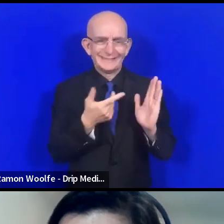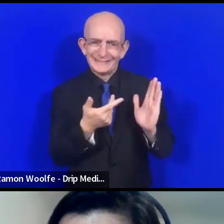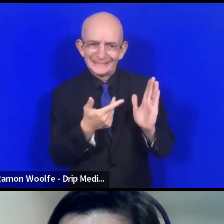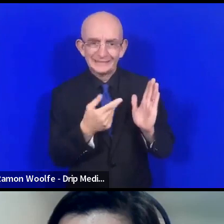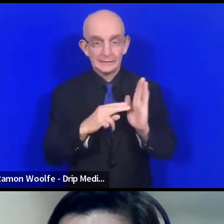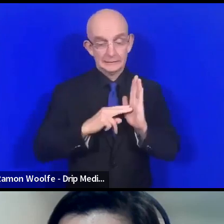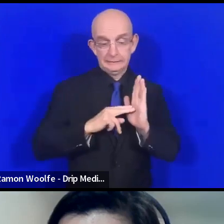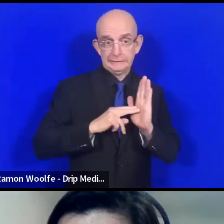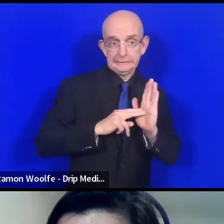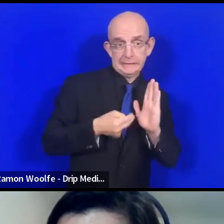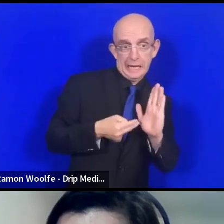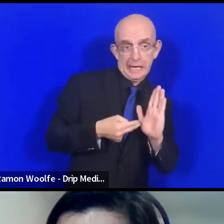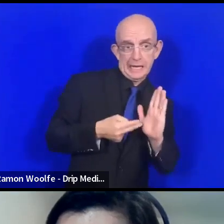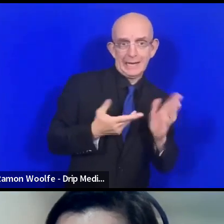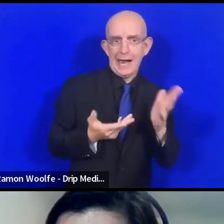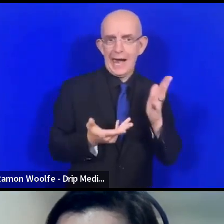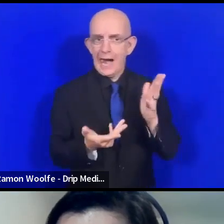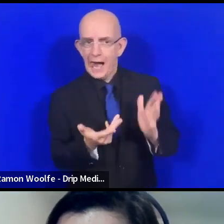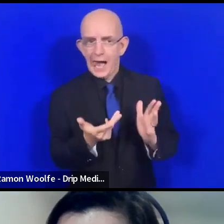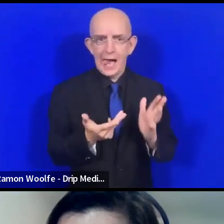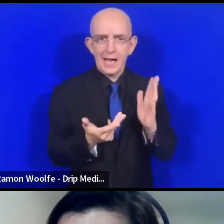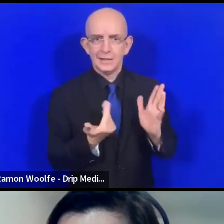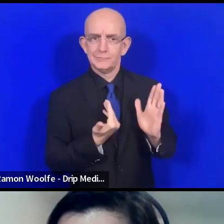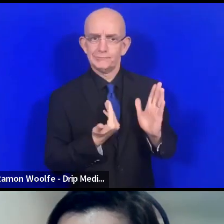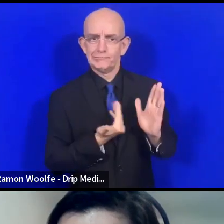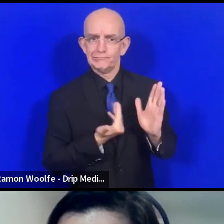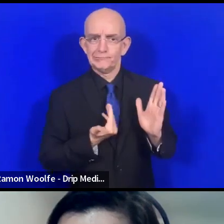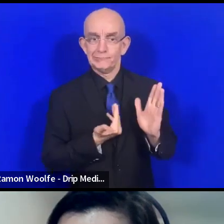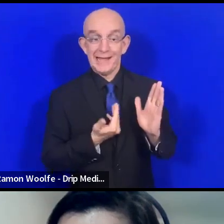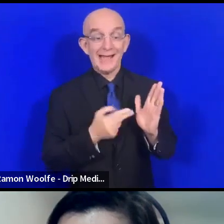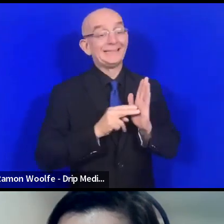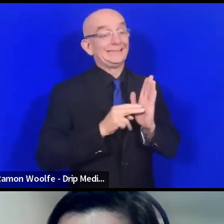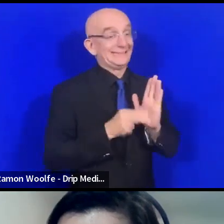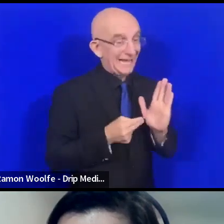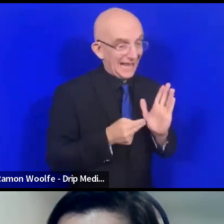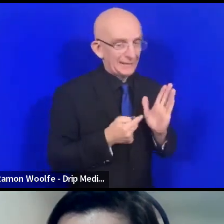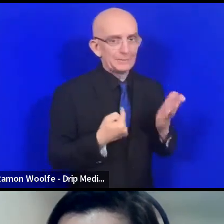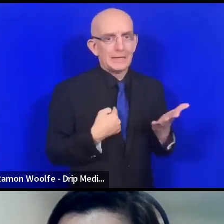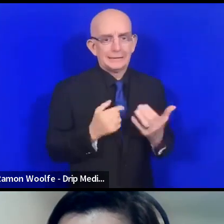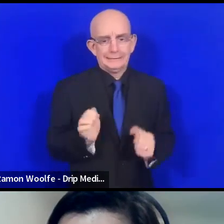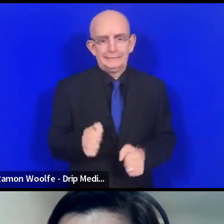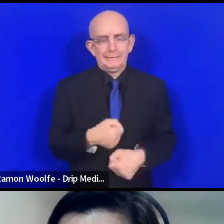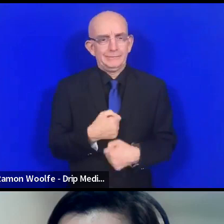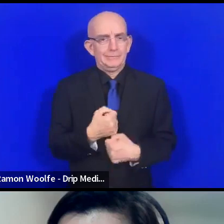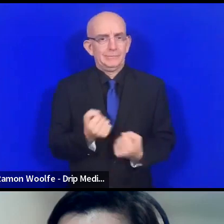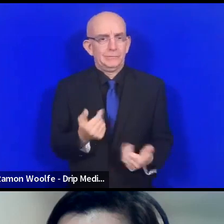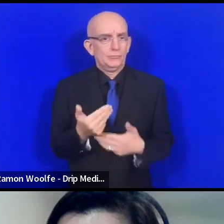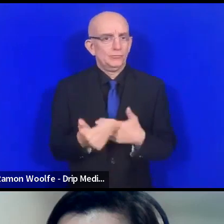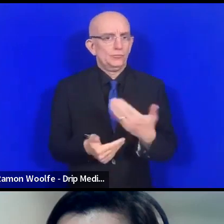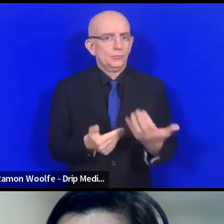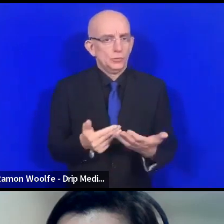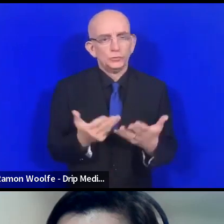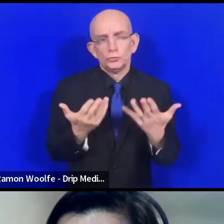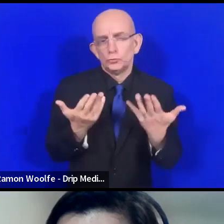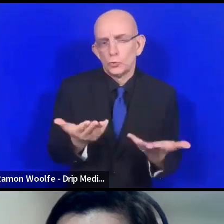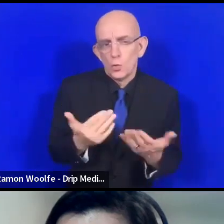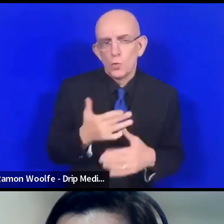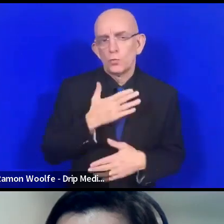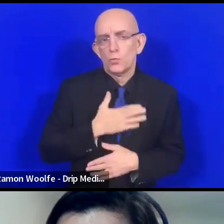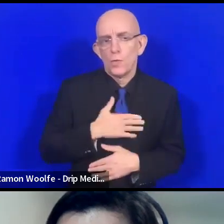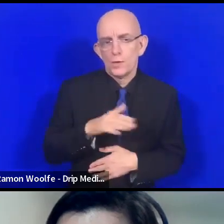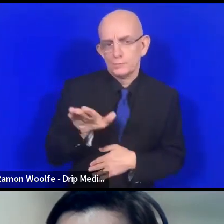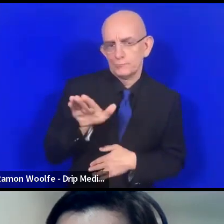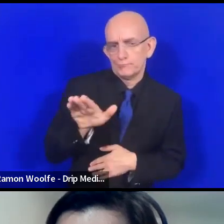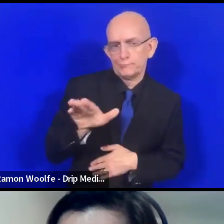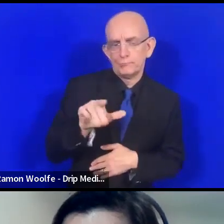able to really implement it. So I'd love to hear from Gretchen an encouraging message from her